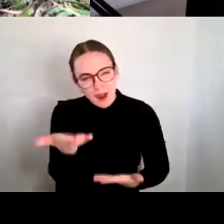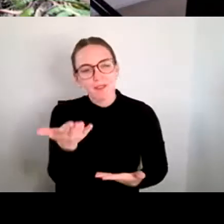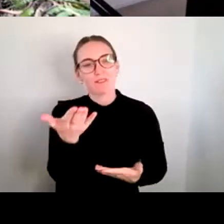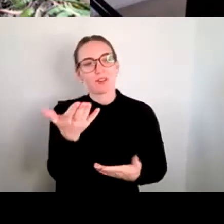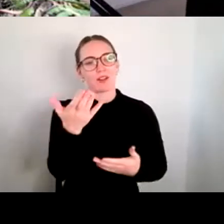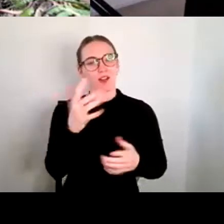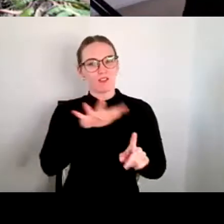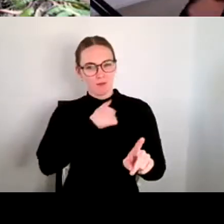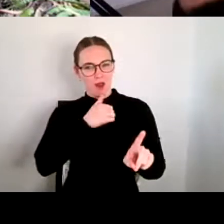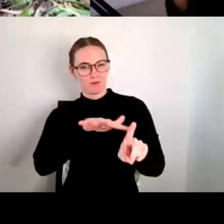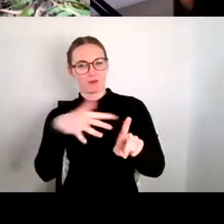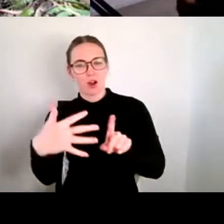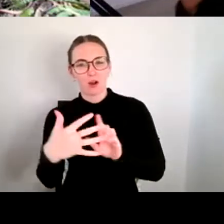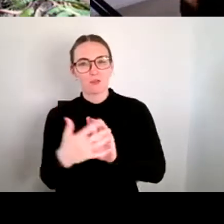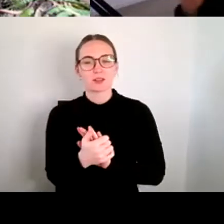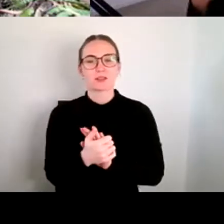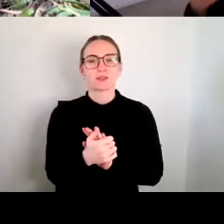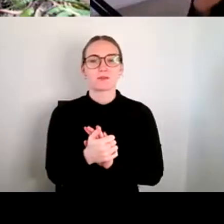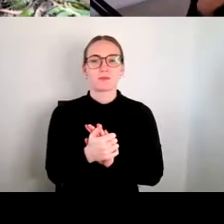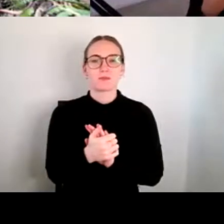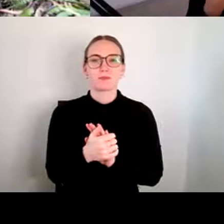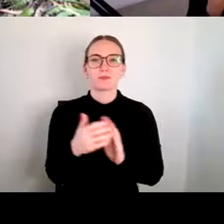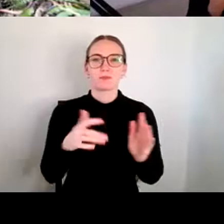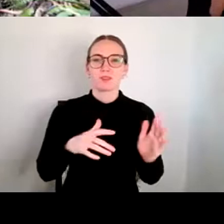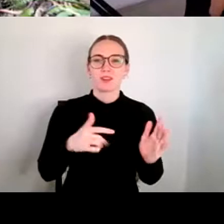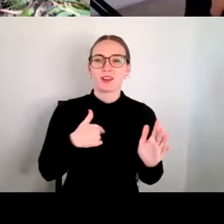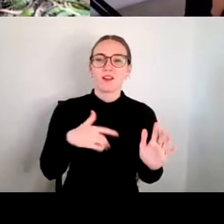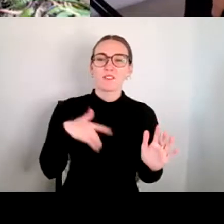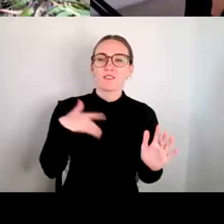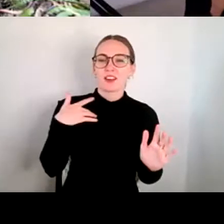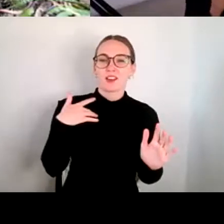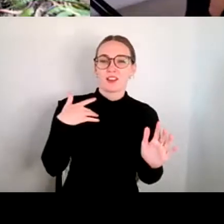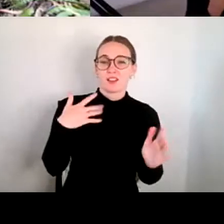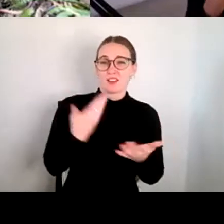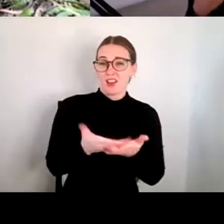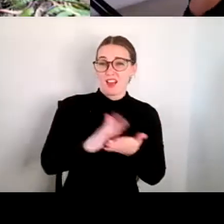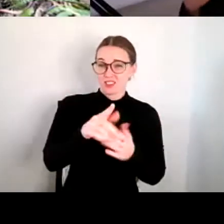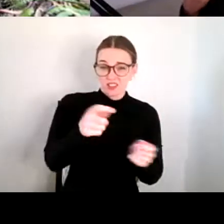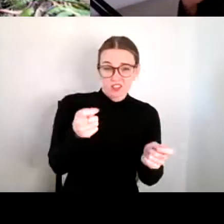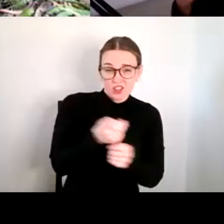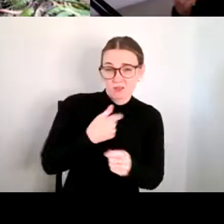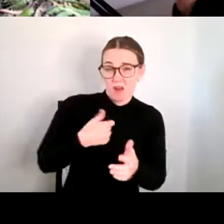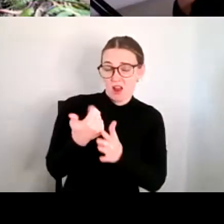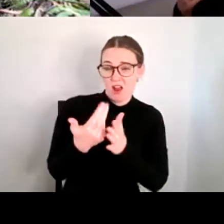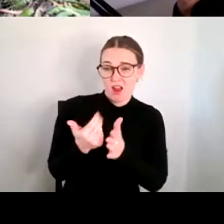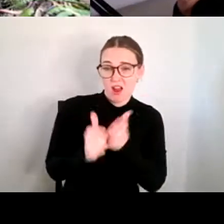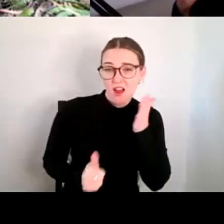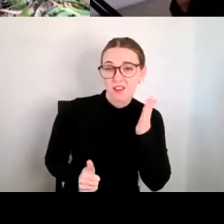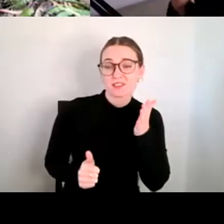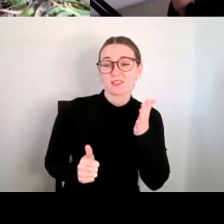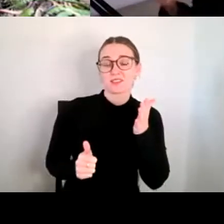the environment too. And I also feel in doing this, how it's changed my art practice is I think I used to make the paintings that